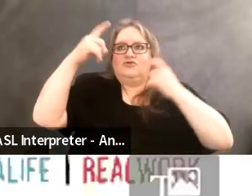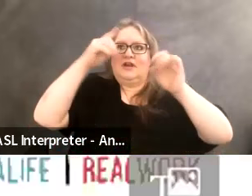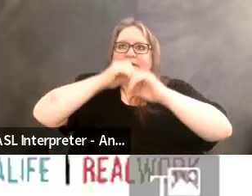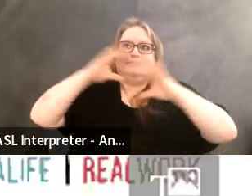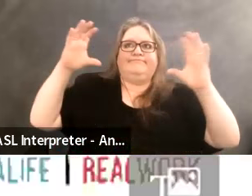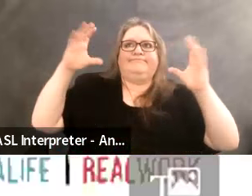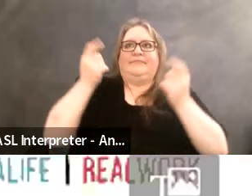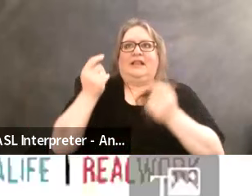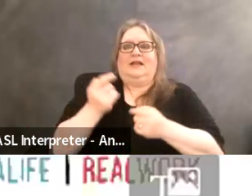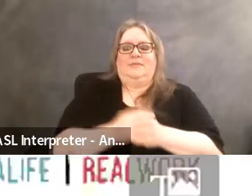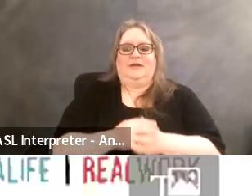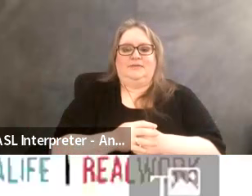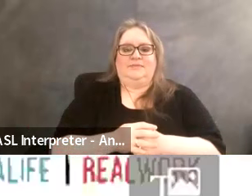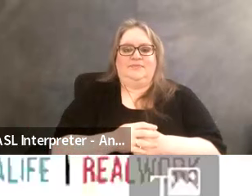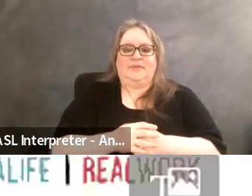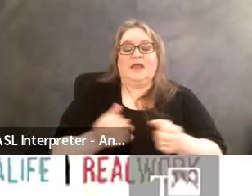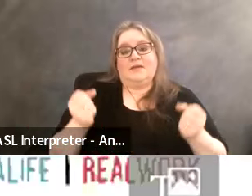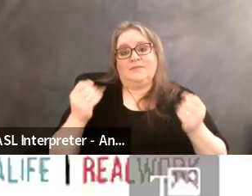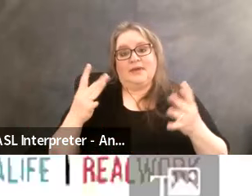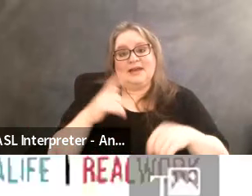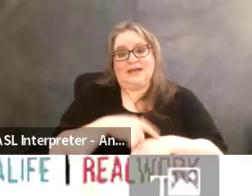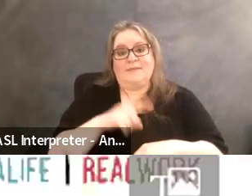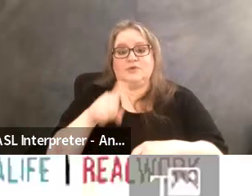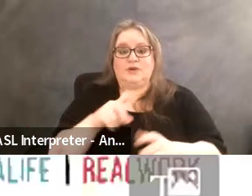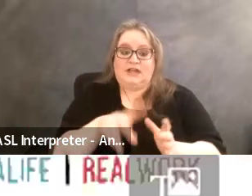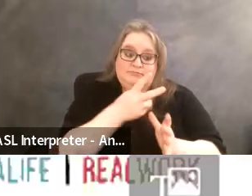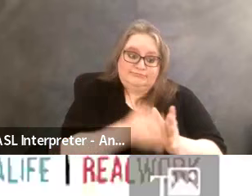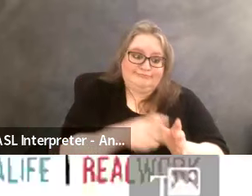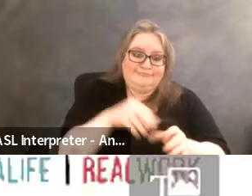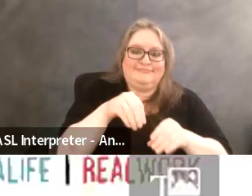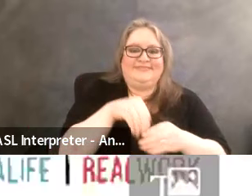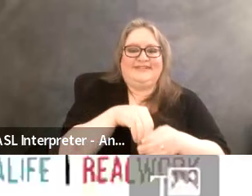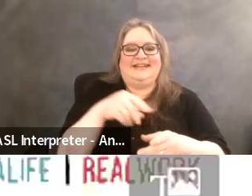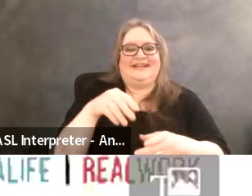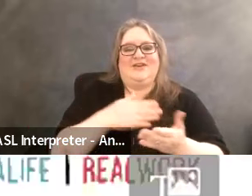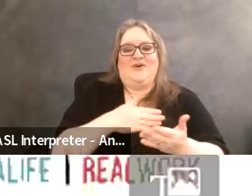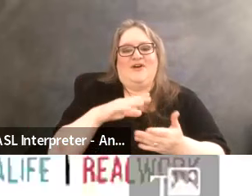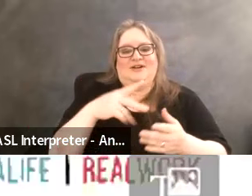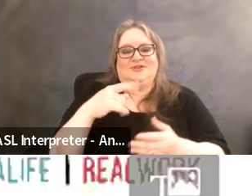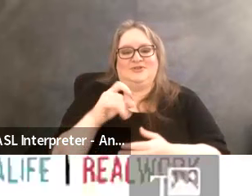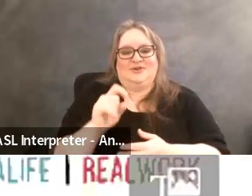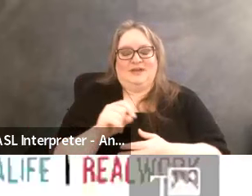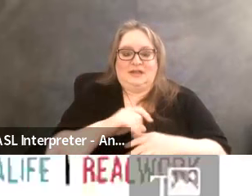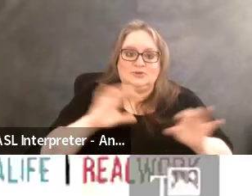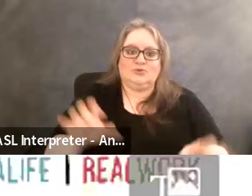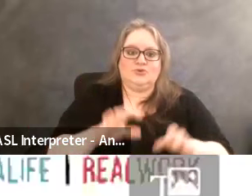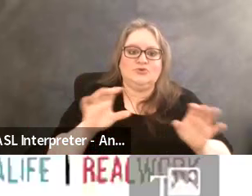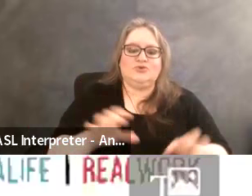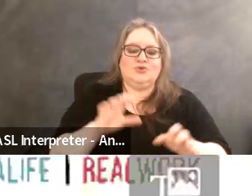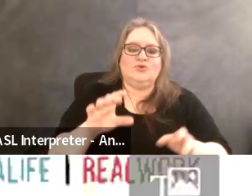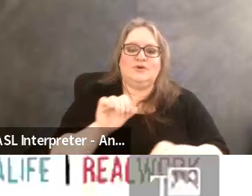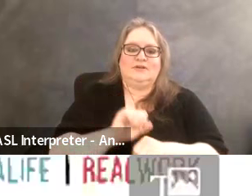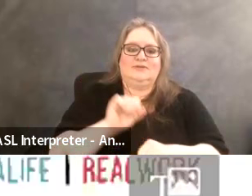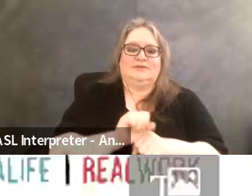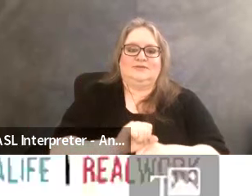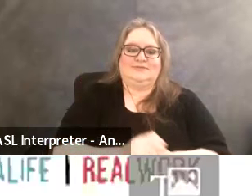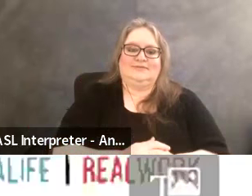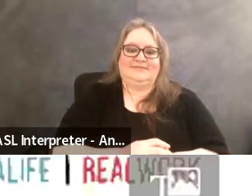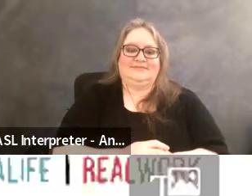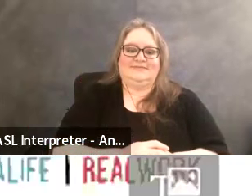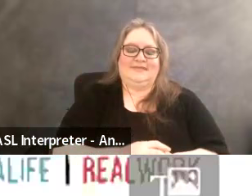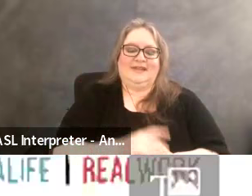bit. And then many times we need to be in the orchestra pit, actually doing the tasks,